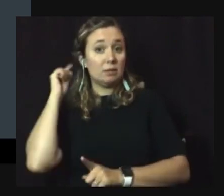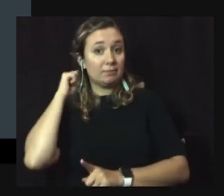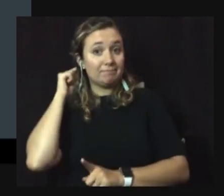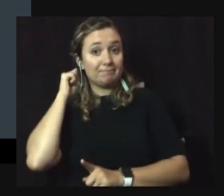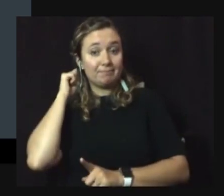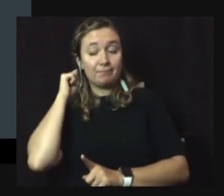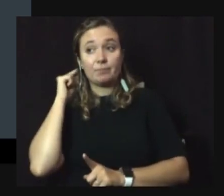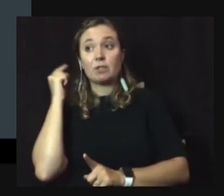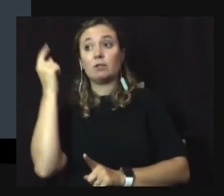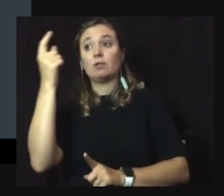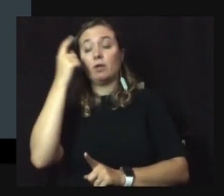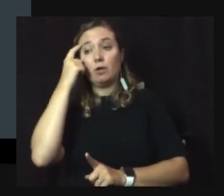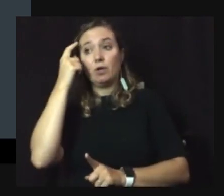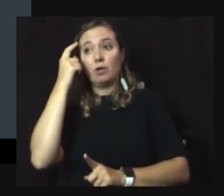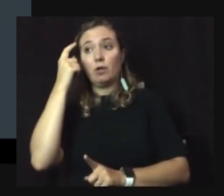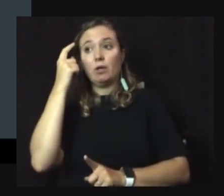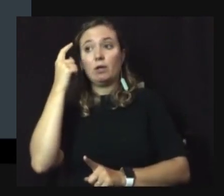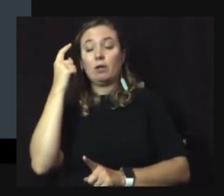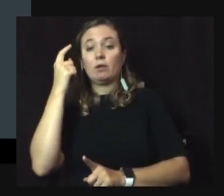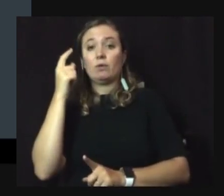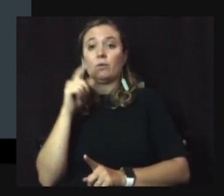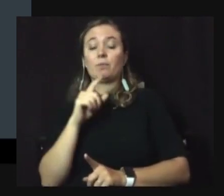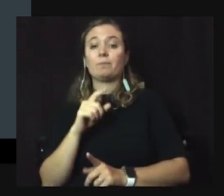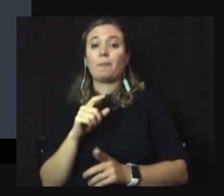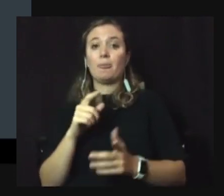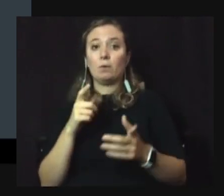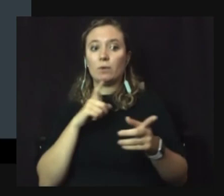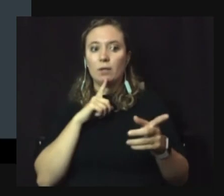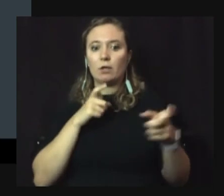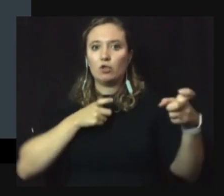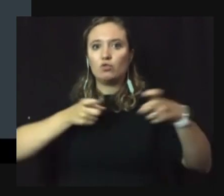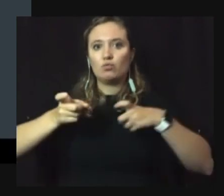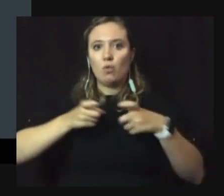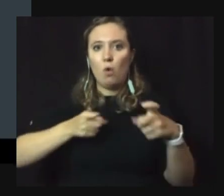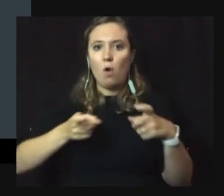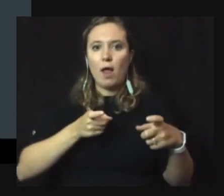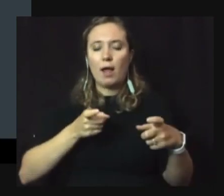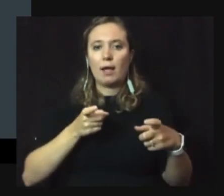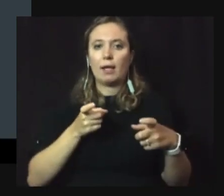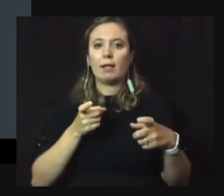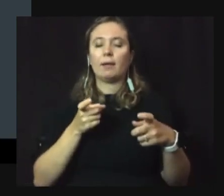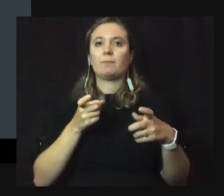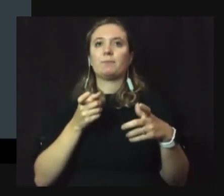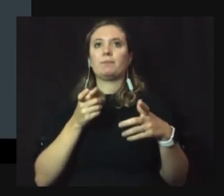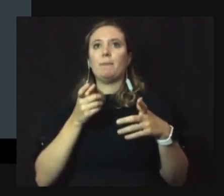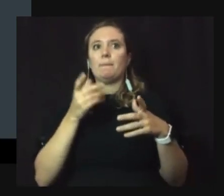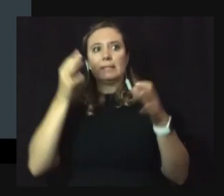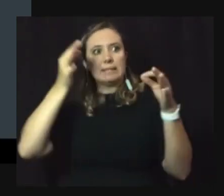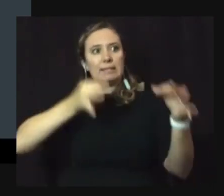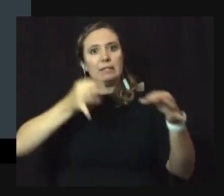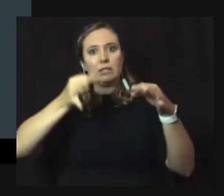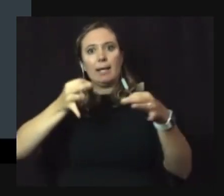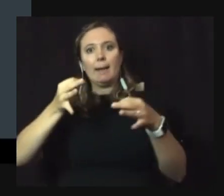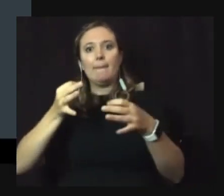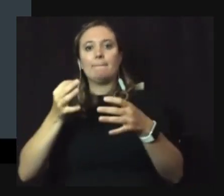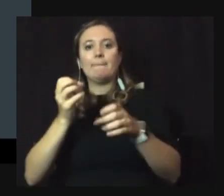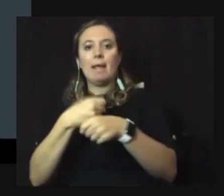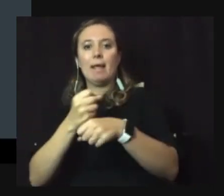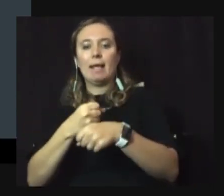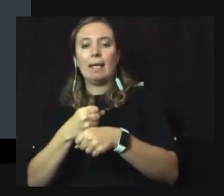hypervigilance into front brain executive function, making decisions, thinking about organizing and coordinating